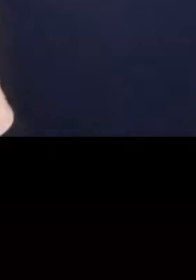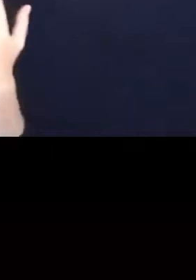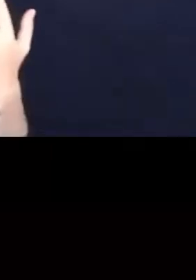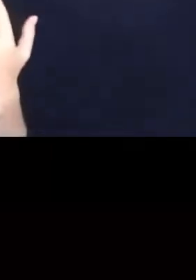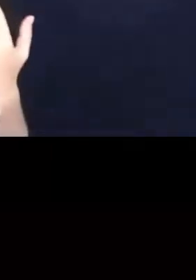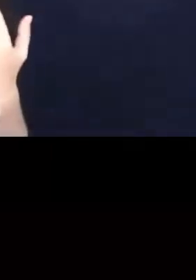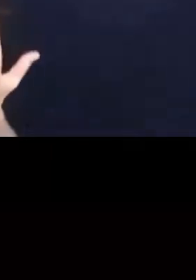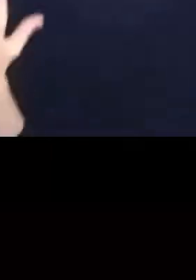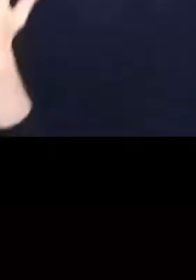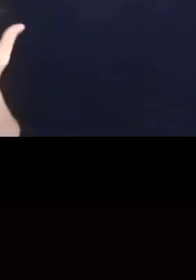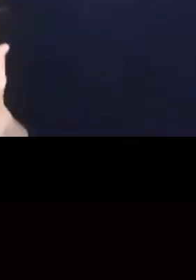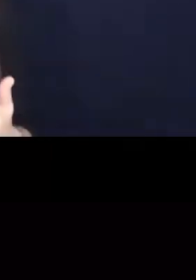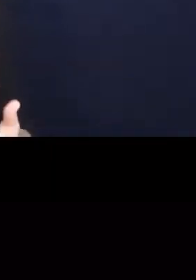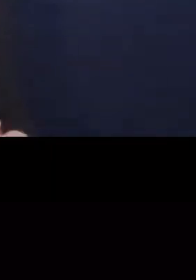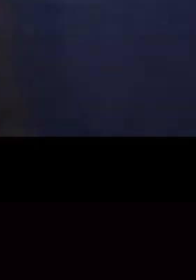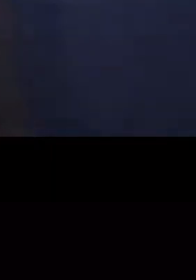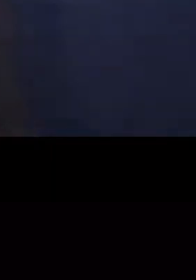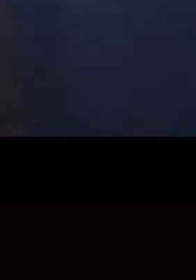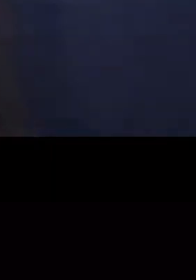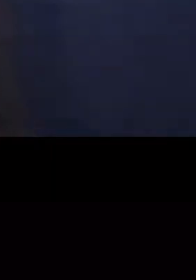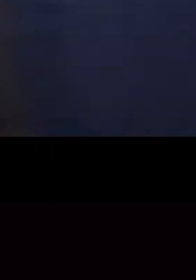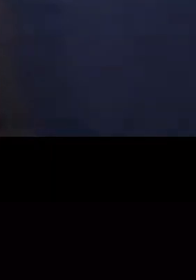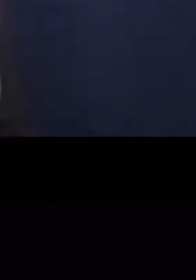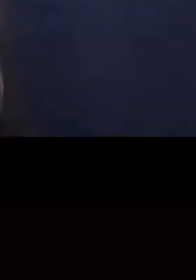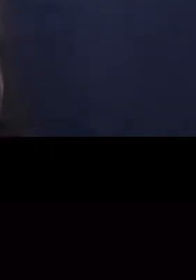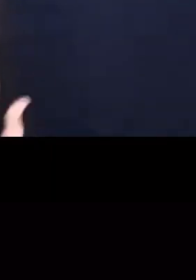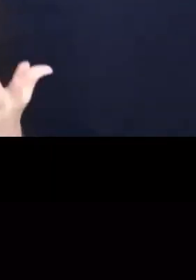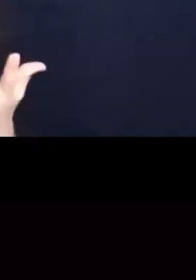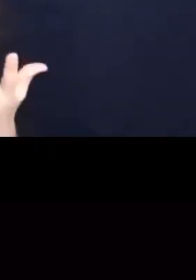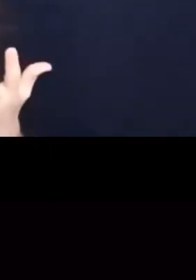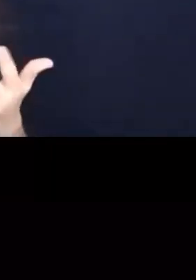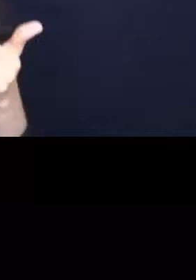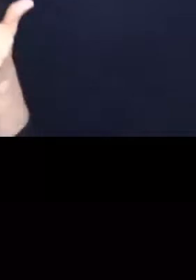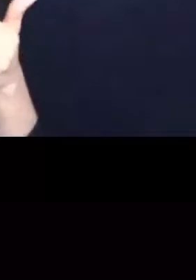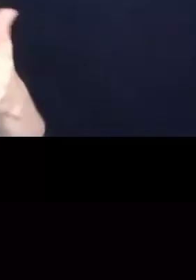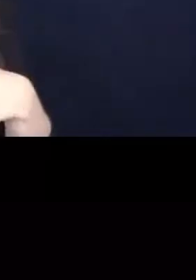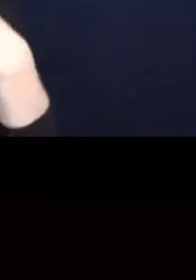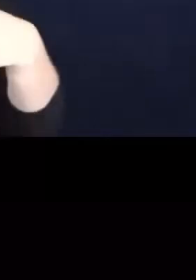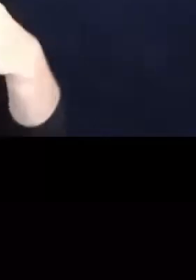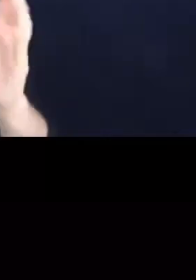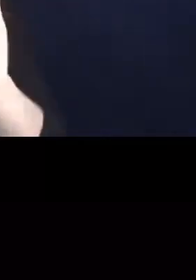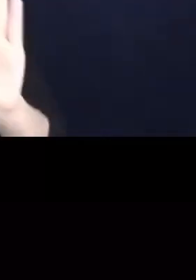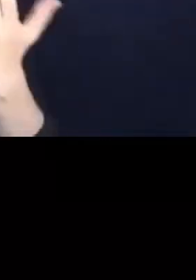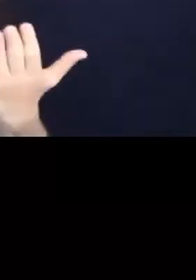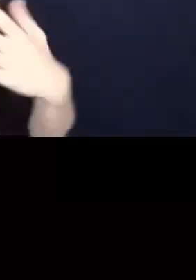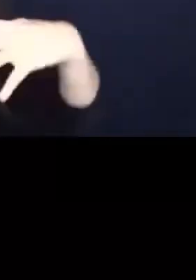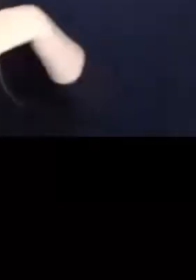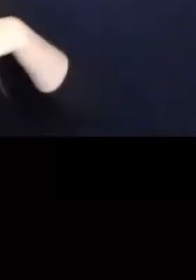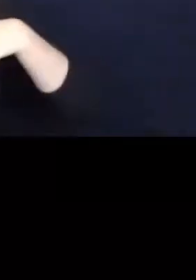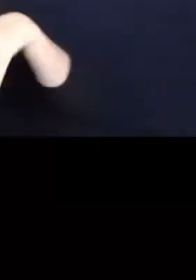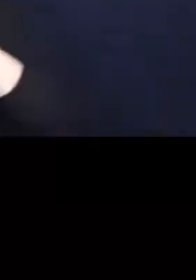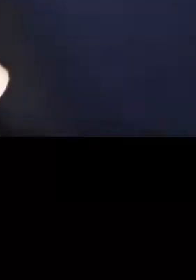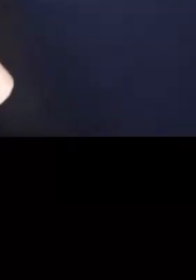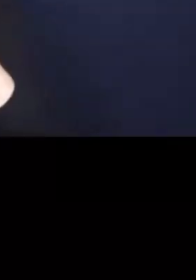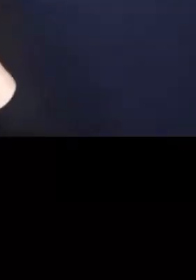will quickly look to Nazreen for suggestions. Is it worth me carrying on, or shall we let people go for a break? And I think we